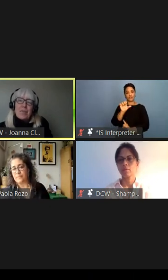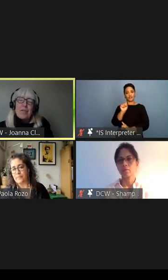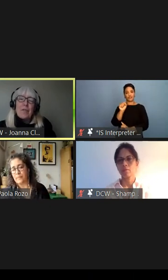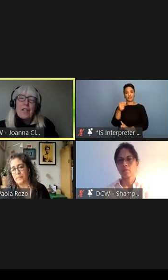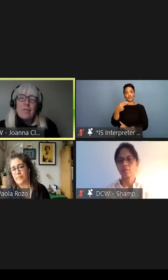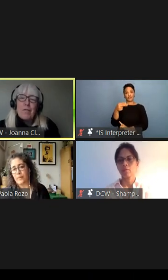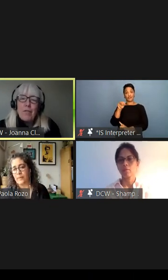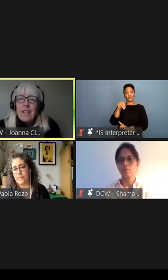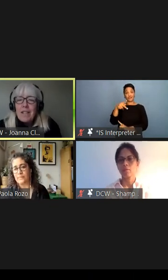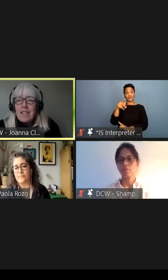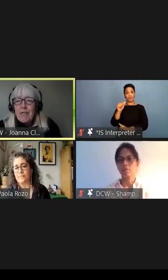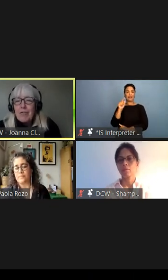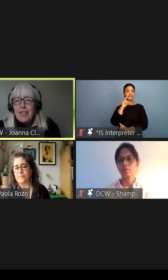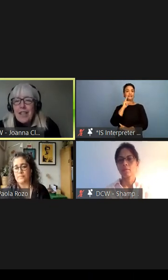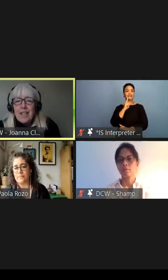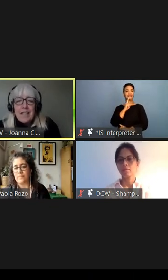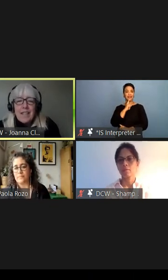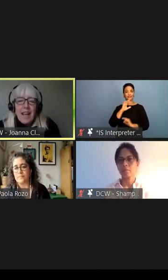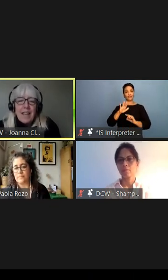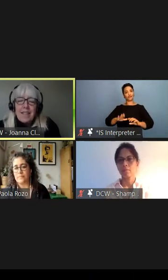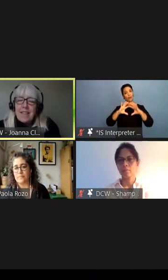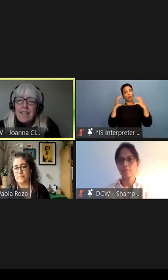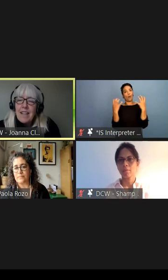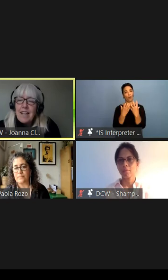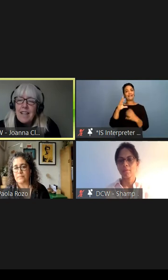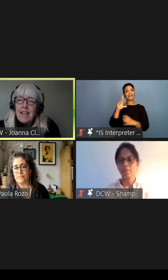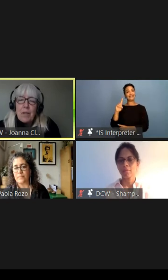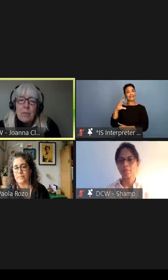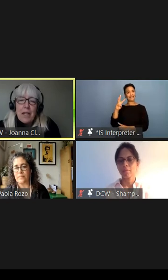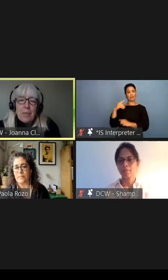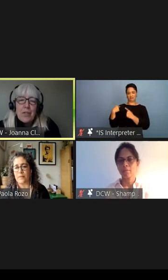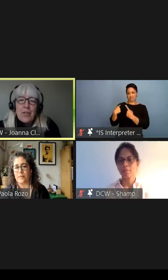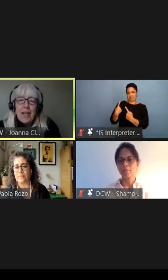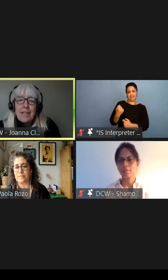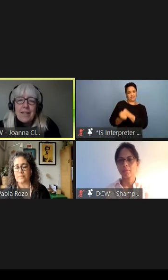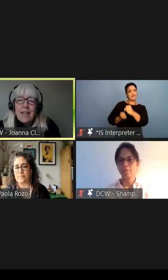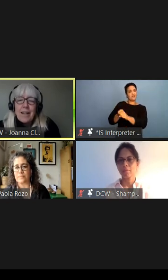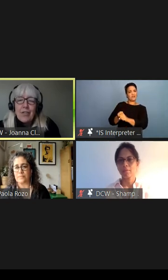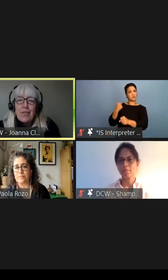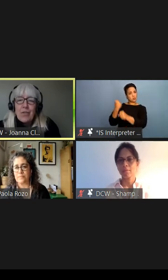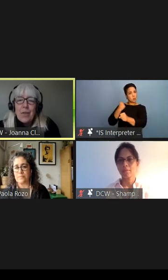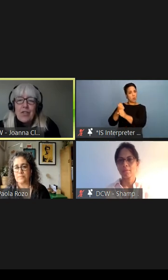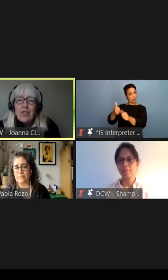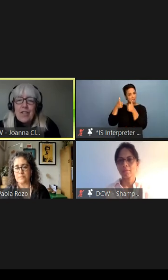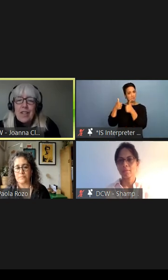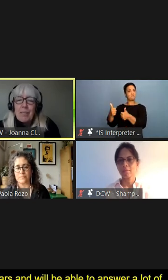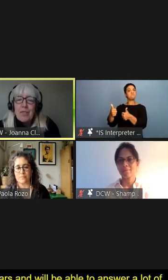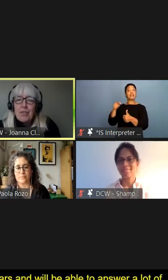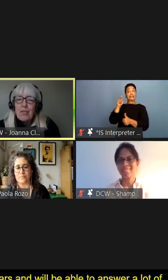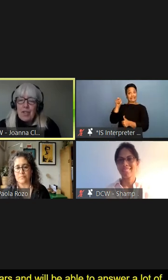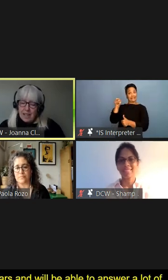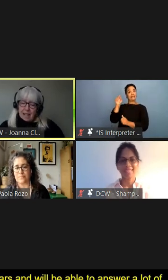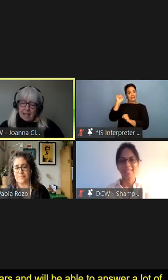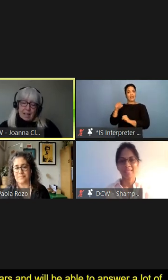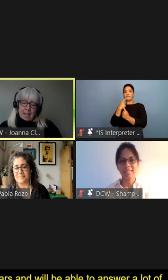Child Worldwide for several years, and will be able to answer a lot of the questions, I'm